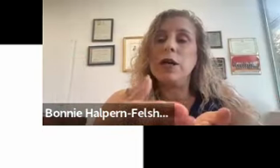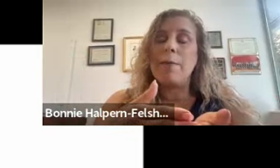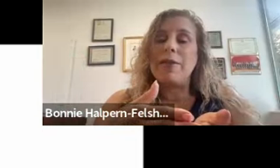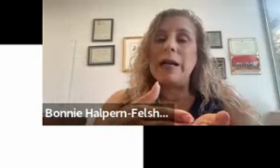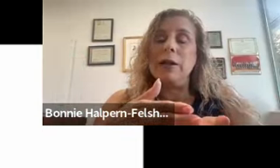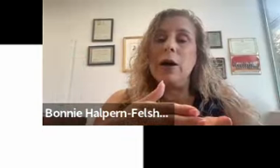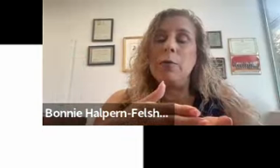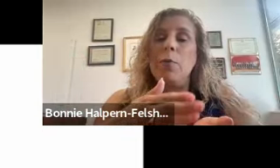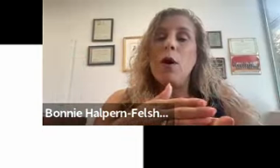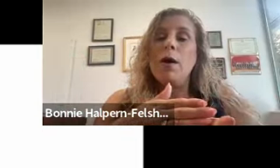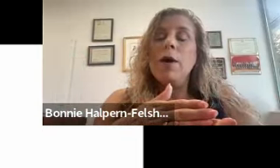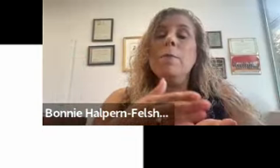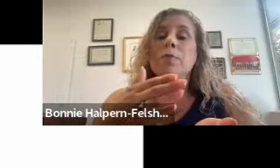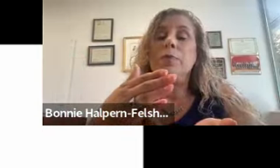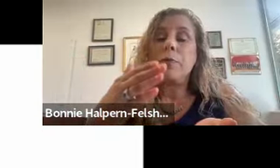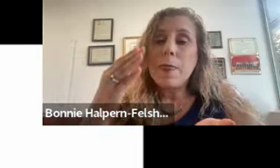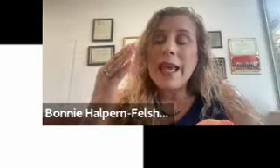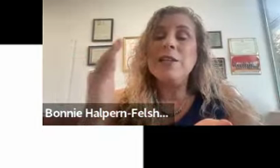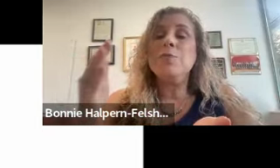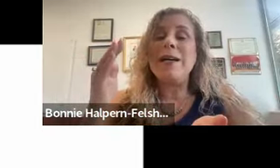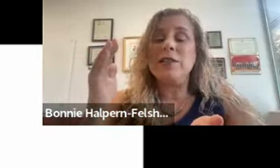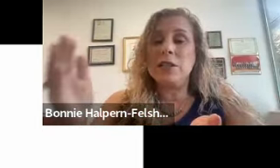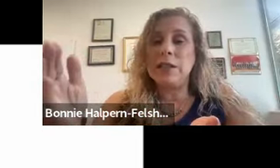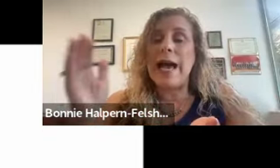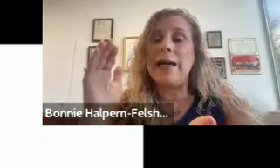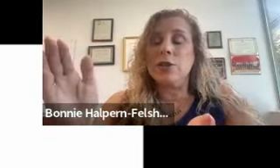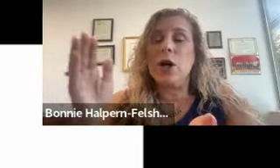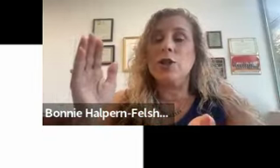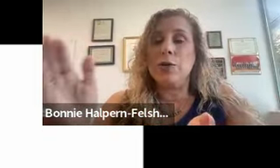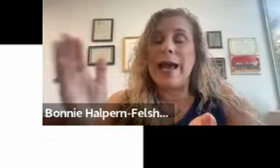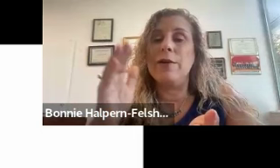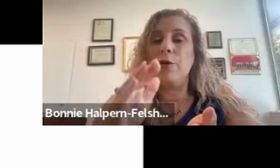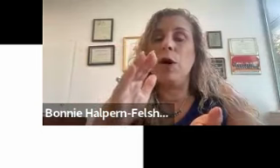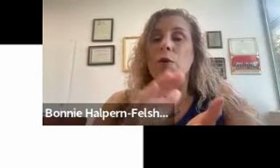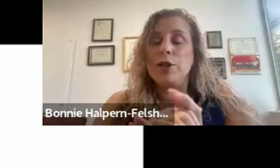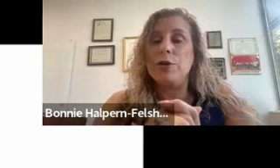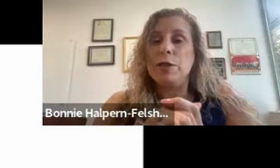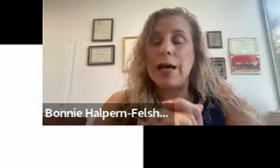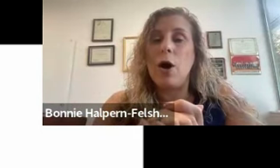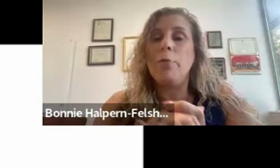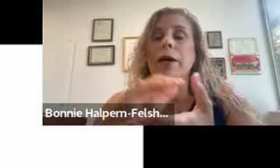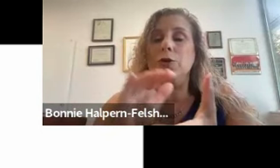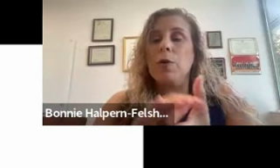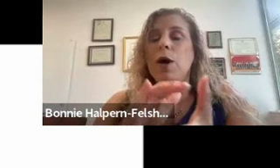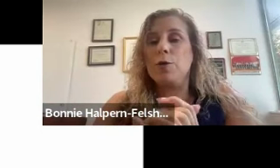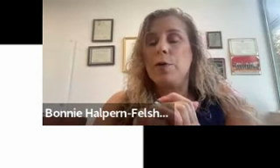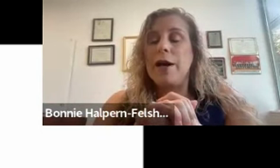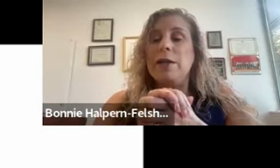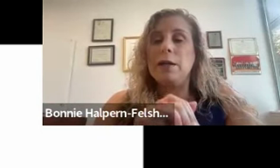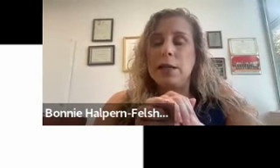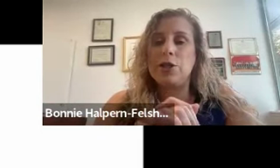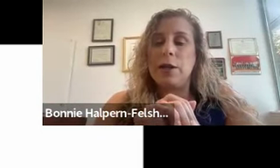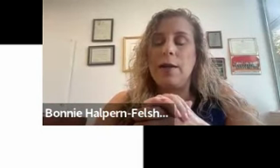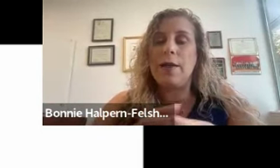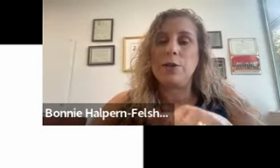reduction, and I'll talk about that a little bit more of. And it's best to delay as long as you can if you are going to use at all, because we want to